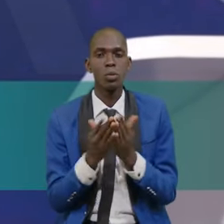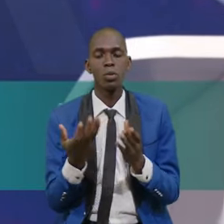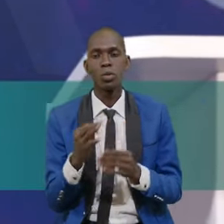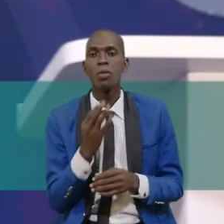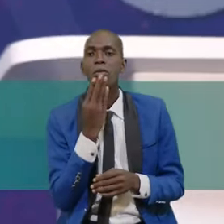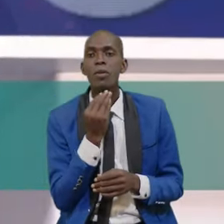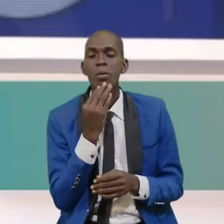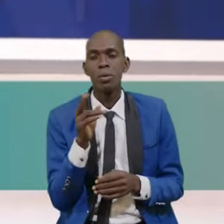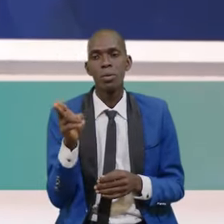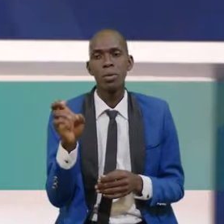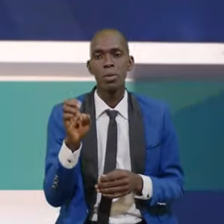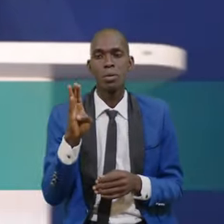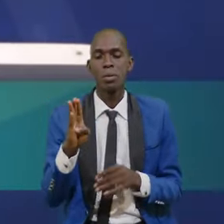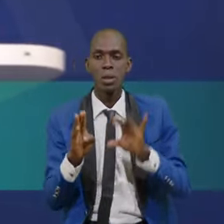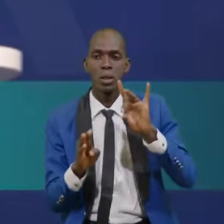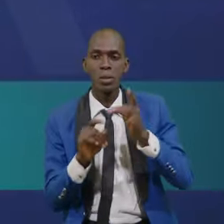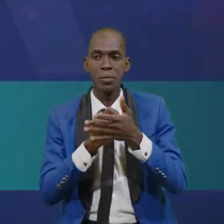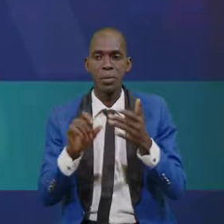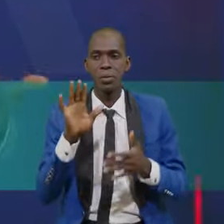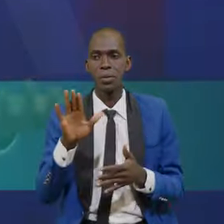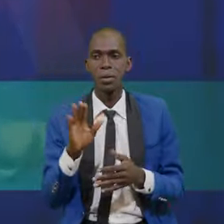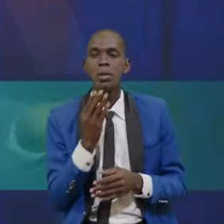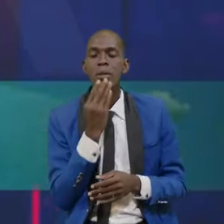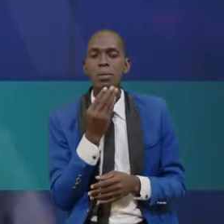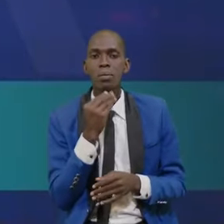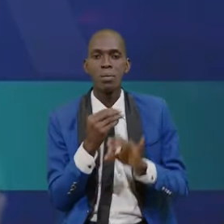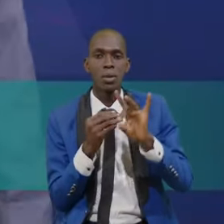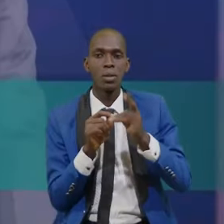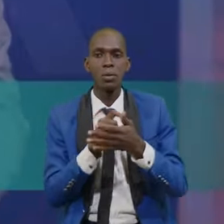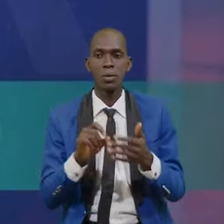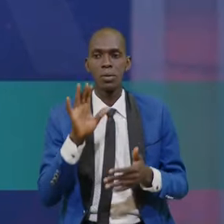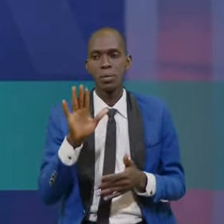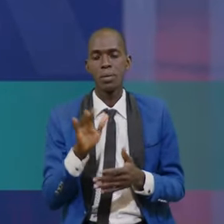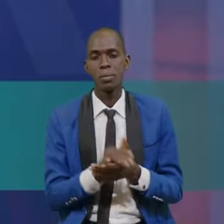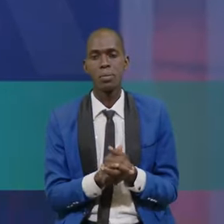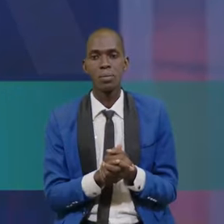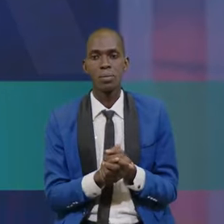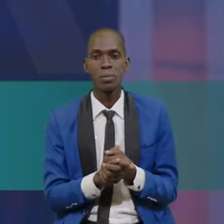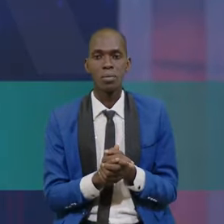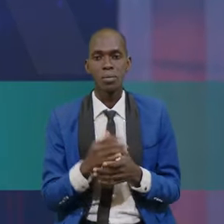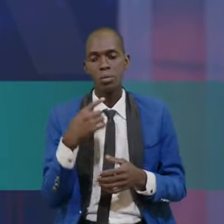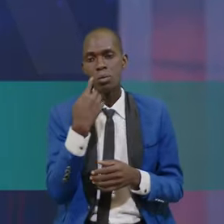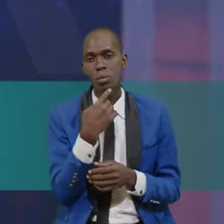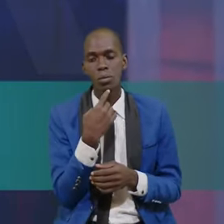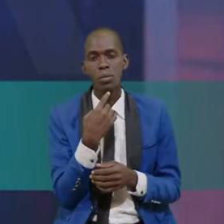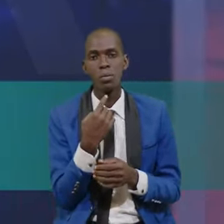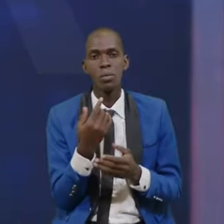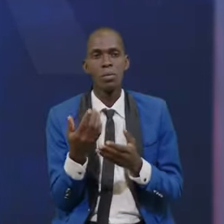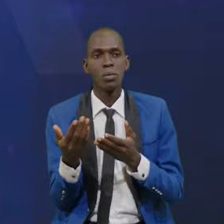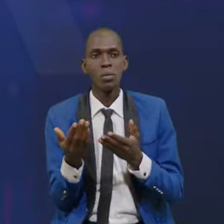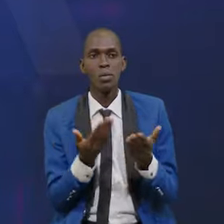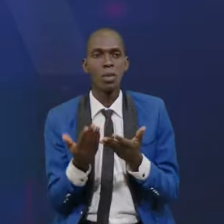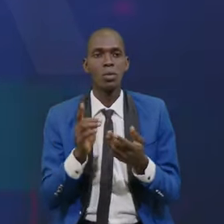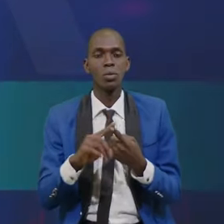8, reading from verse 5. Hebrews chapter 8, verse 5, will serve unto the example and shadow